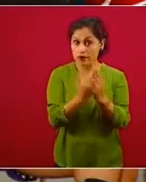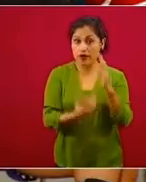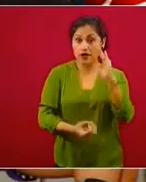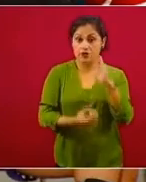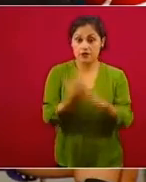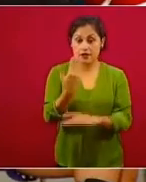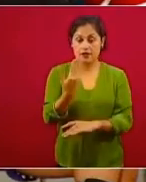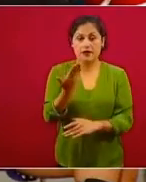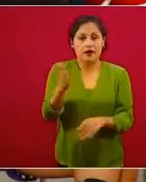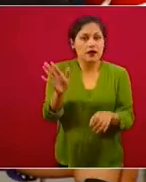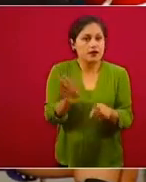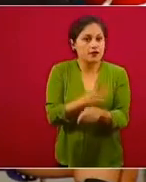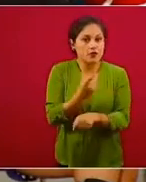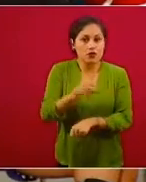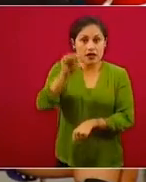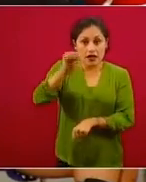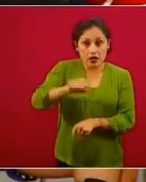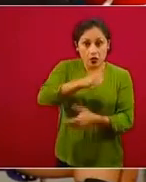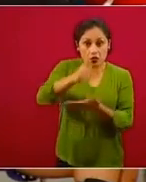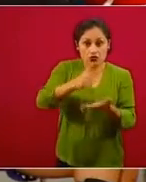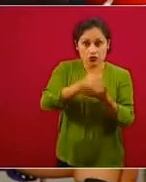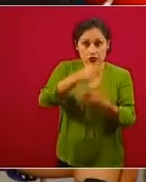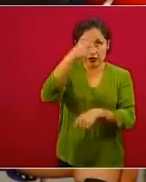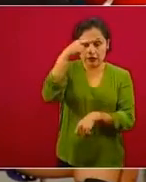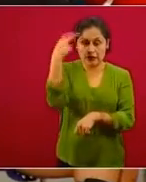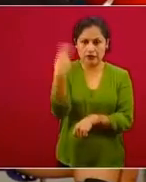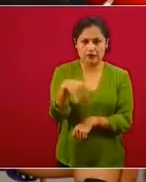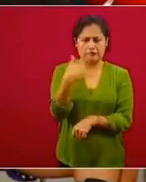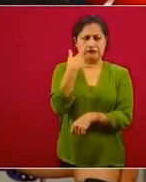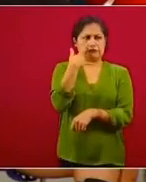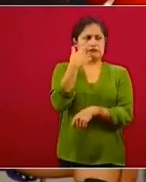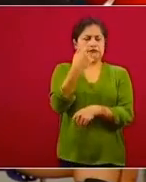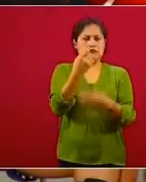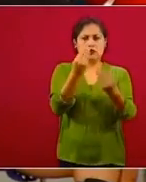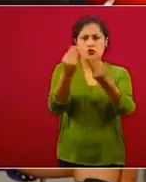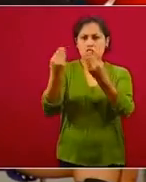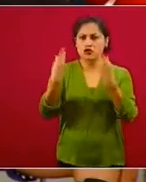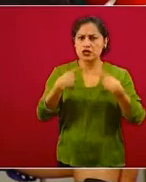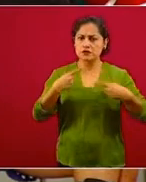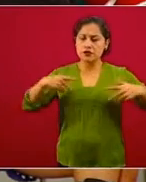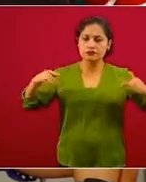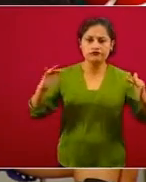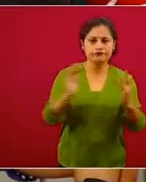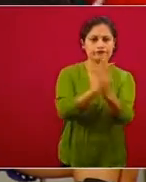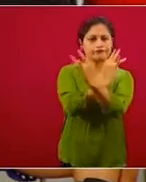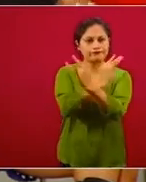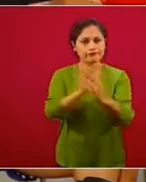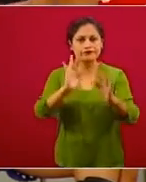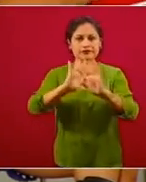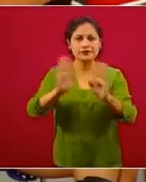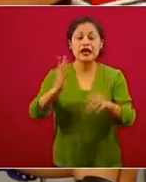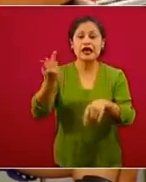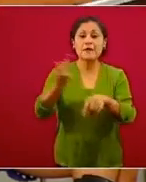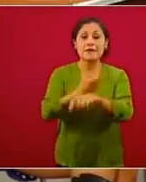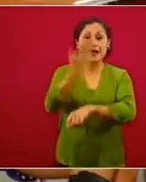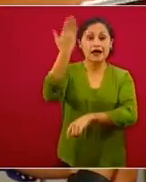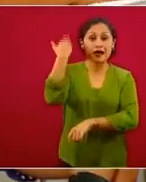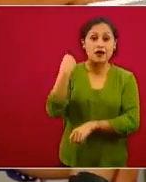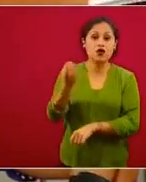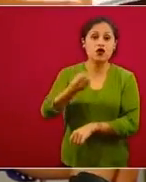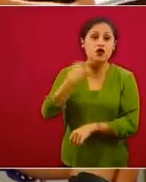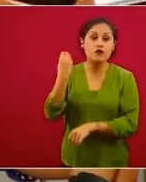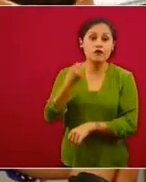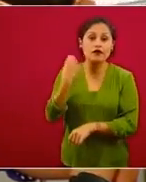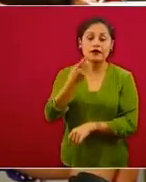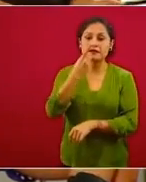en la 10th? Ciudad de México se I don't know vio what happened muchísima gente. Ya today, lo comentaban but en at la least in conferencia Mexico anterior. City, we saw a lot of people out there, En